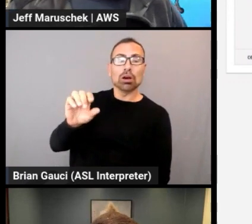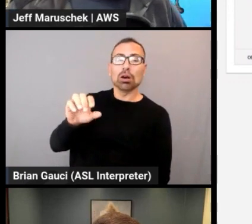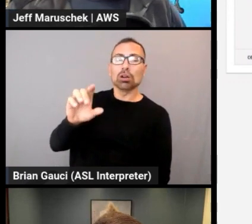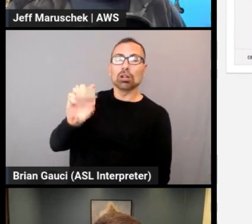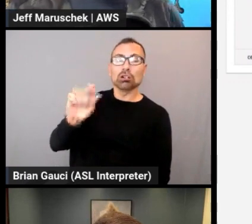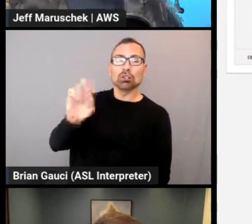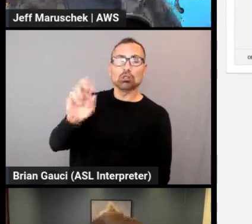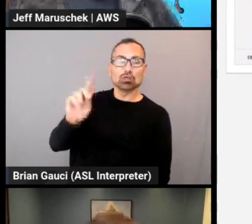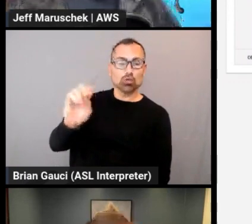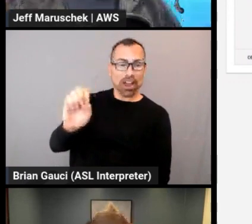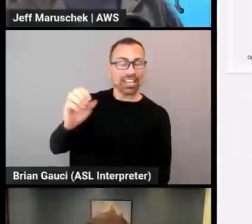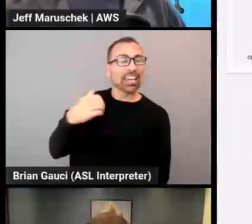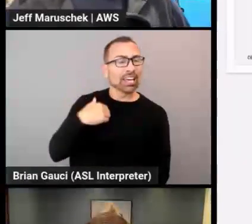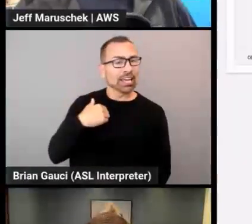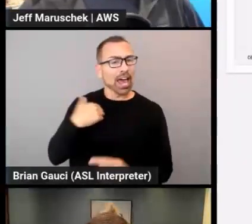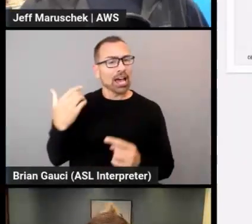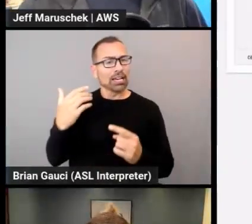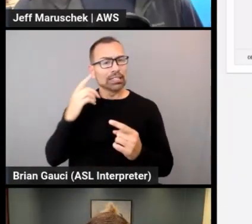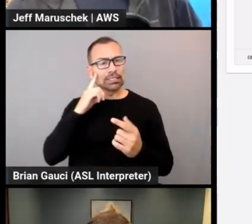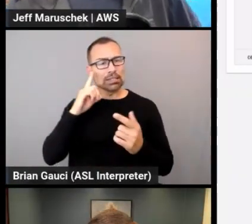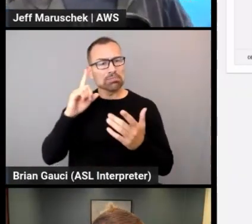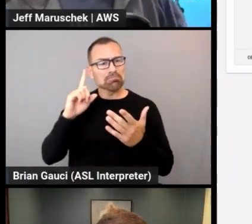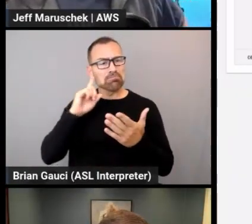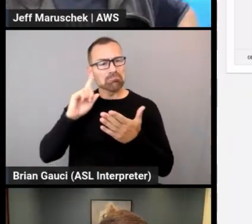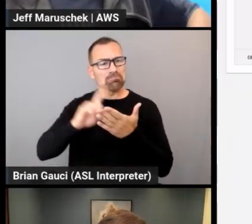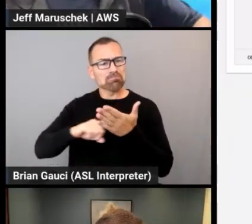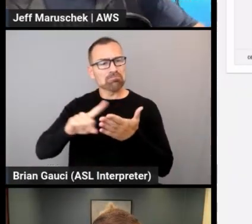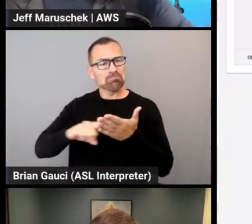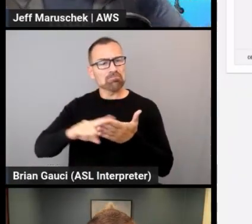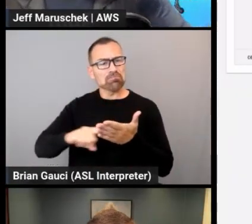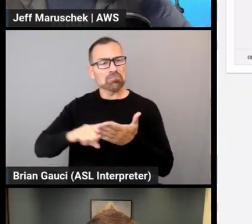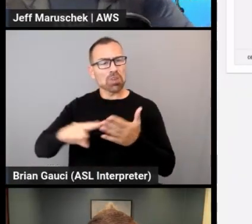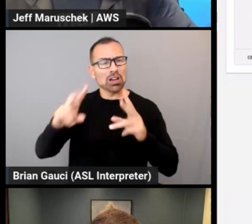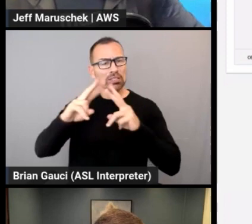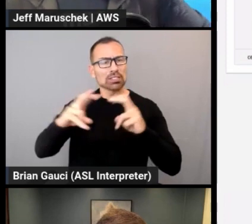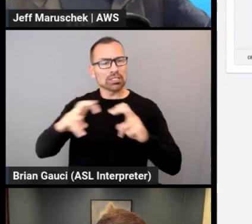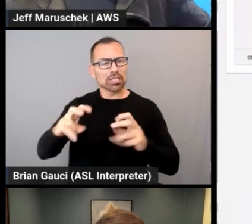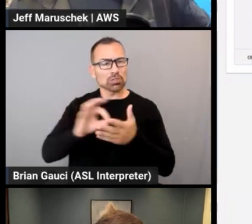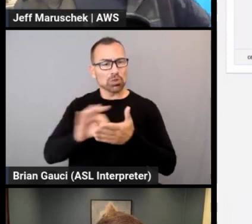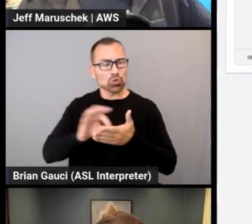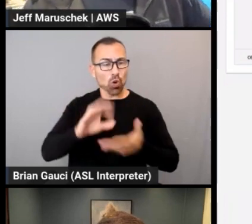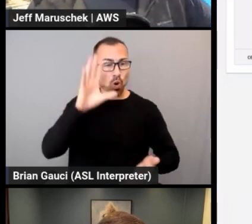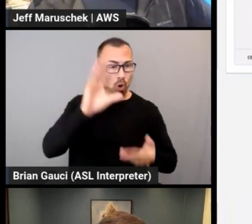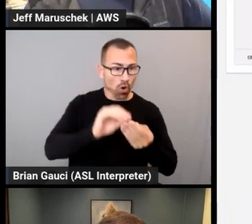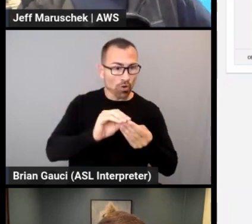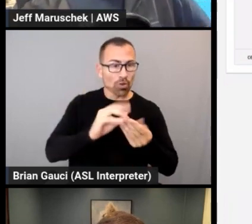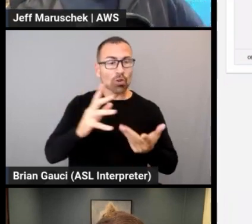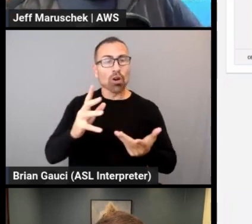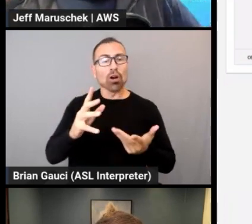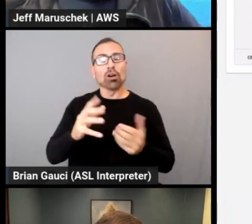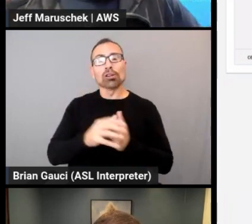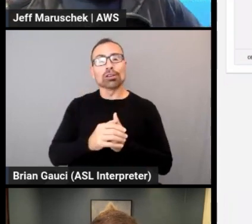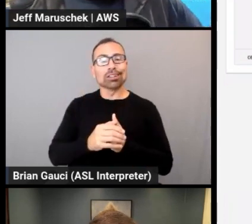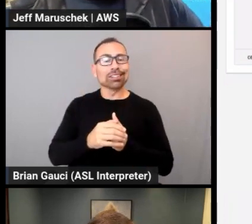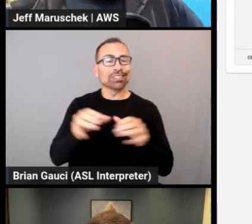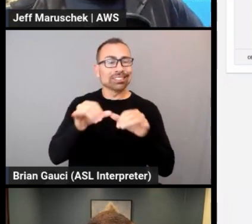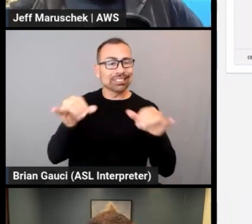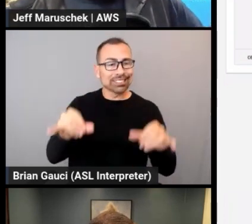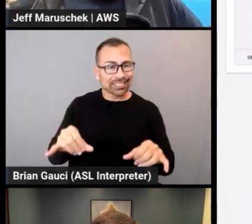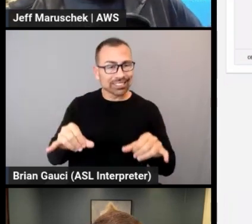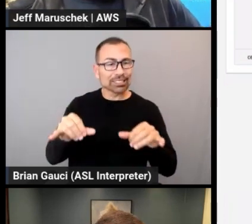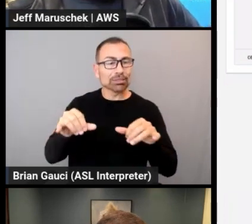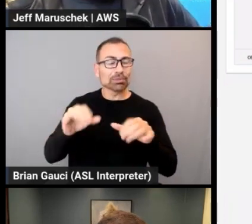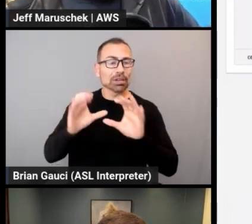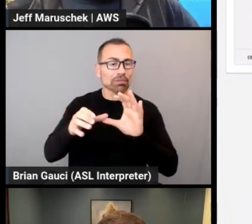score. They have overall assessment, they have an OS assessment, a sensor config assessment. And so you can match on what the assessment